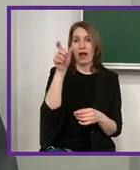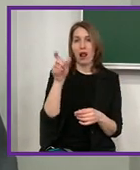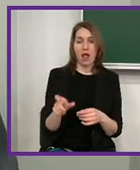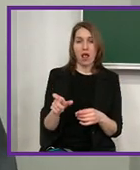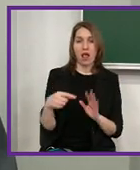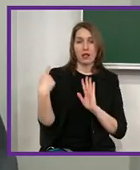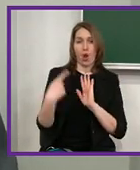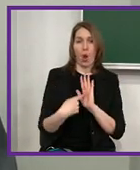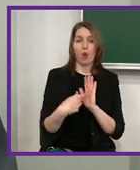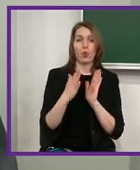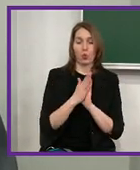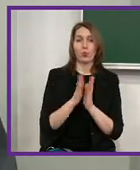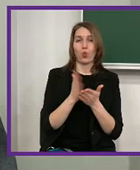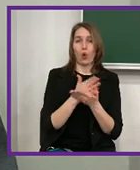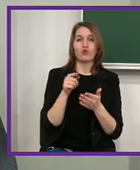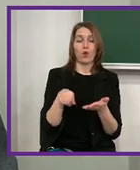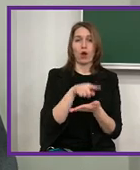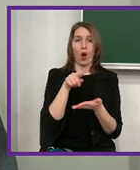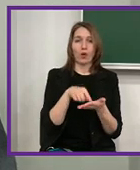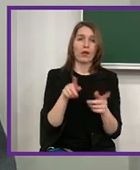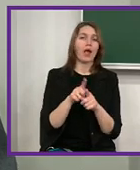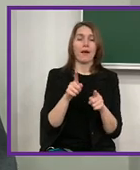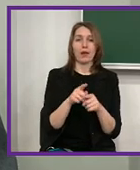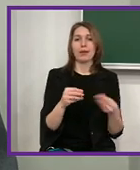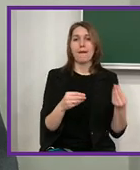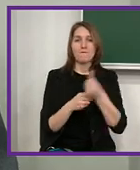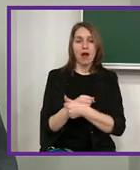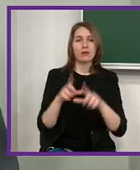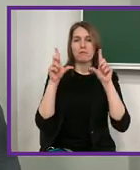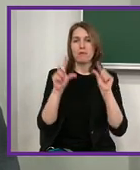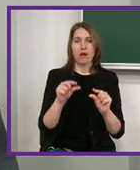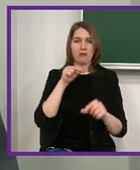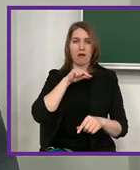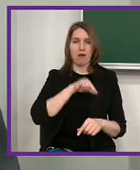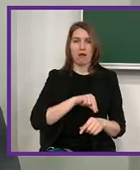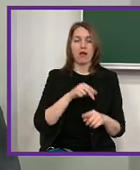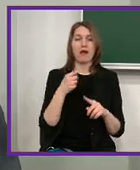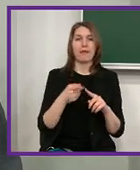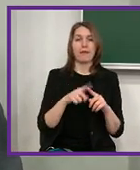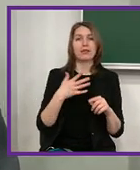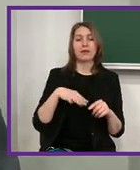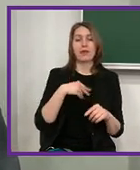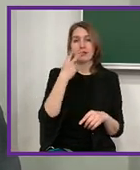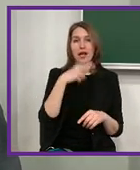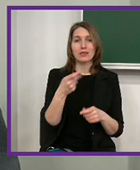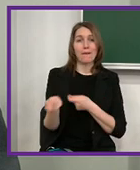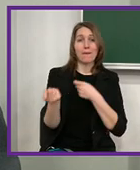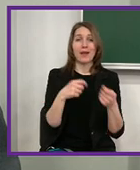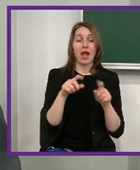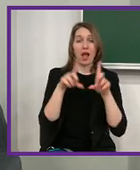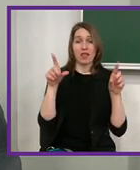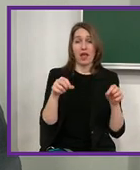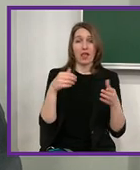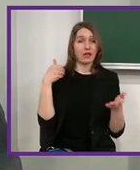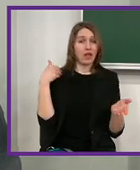market. As a result, suppliers resisted changes to making any improvements until the client implemented a